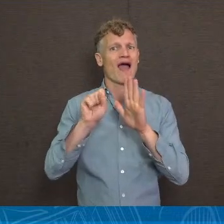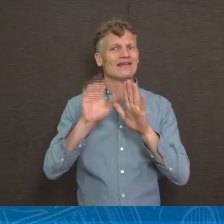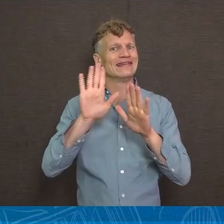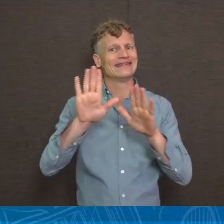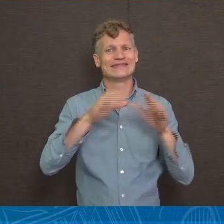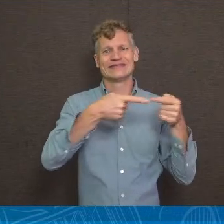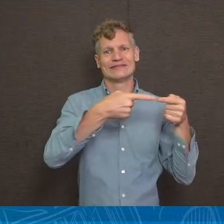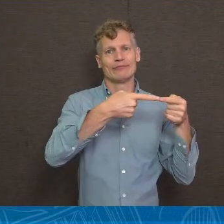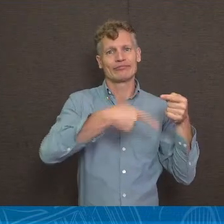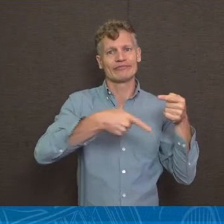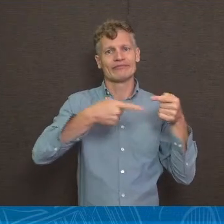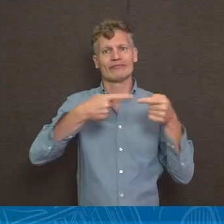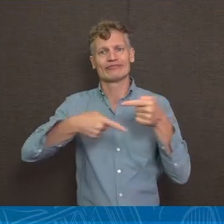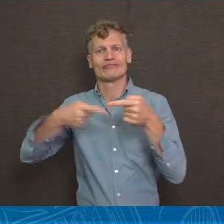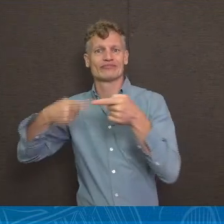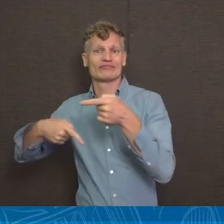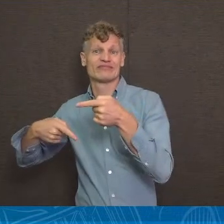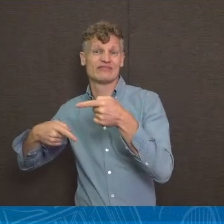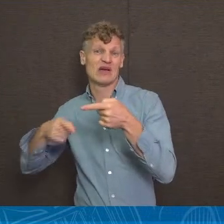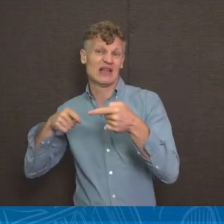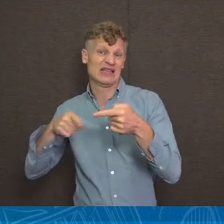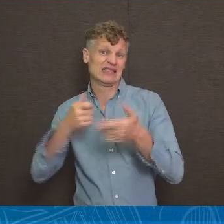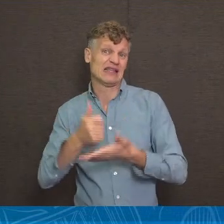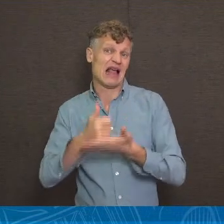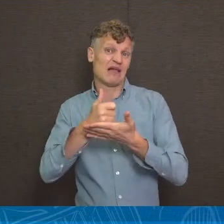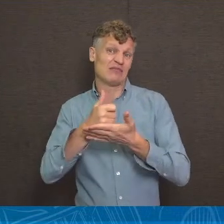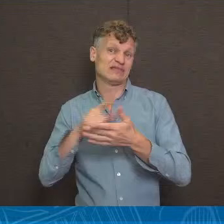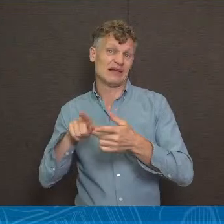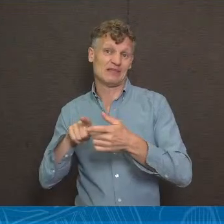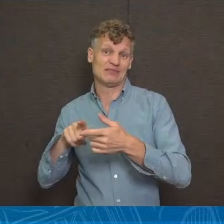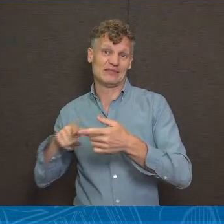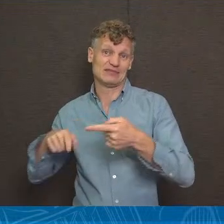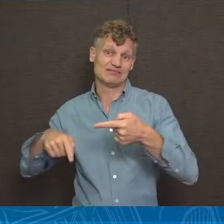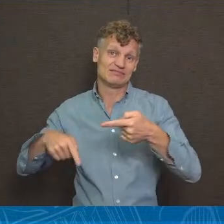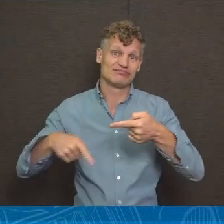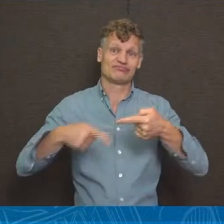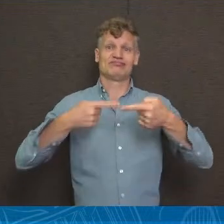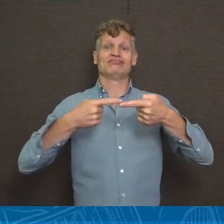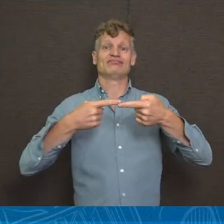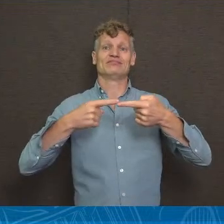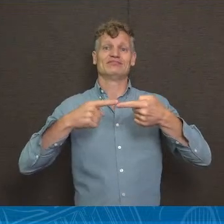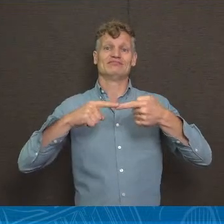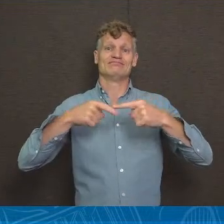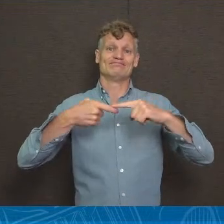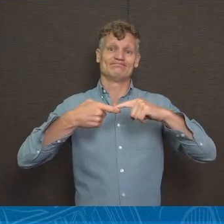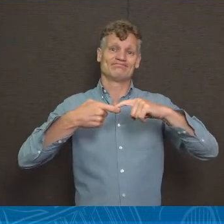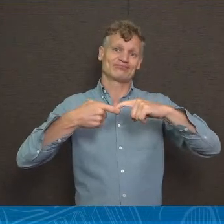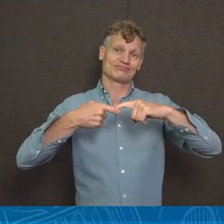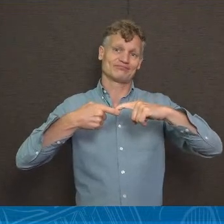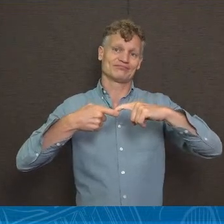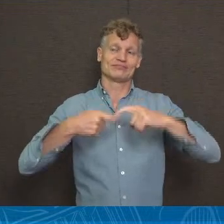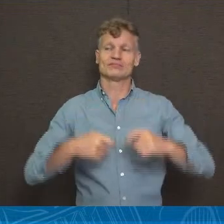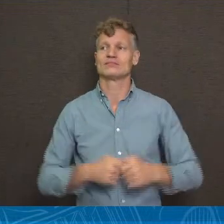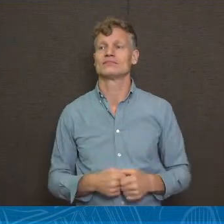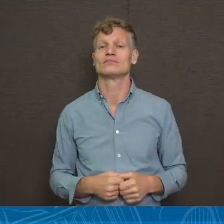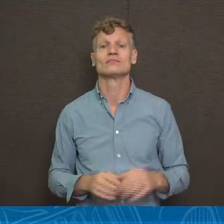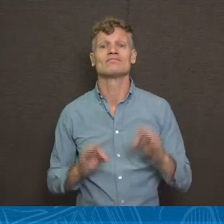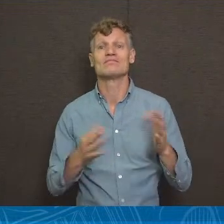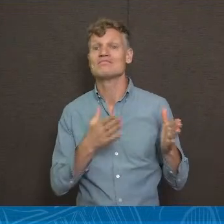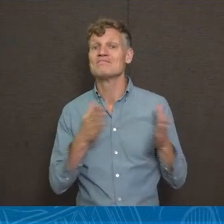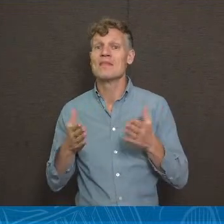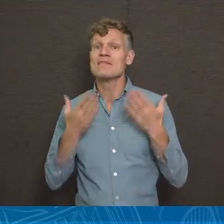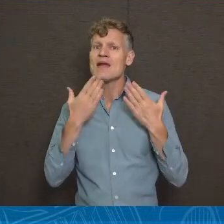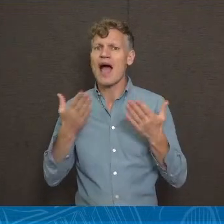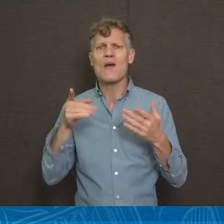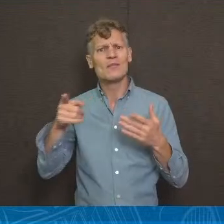very much, Rosemary's important message. Now, academia and local